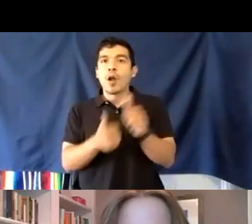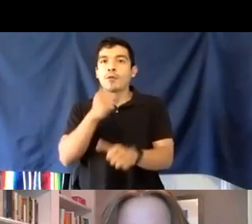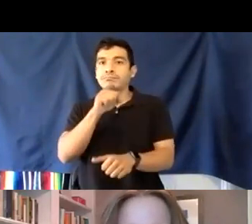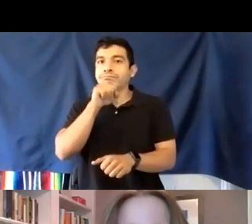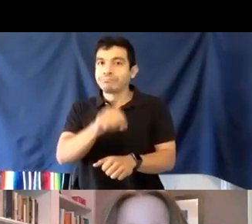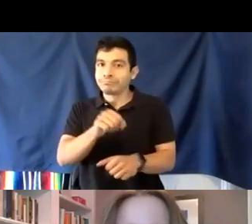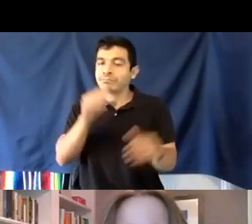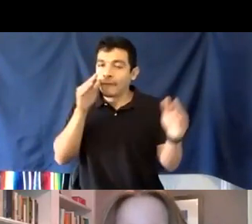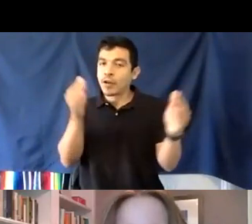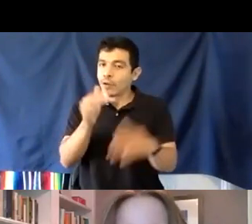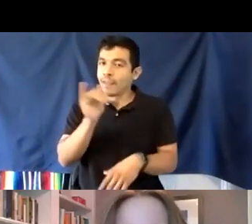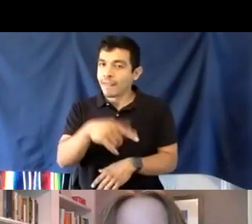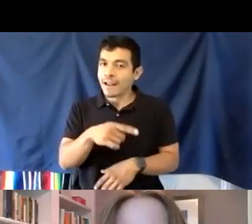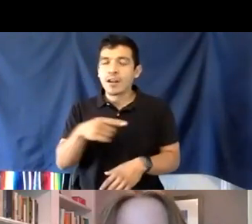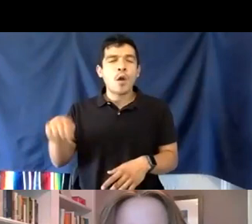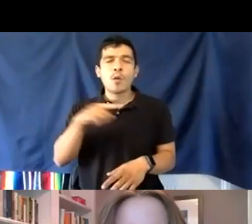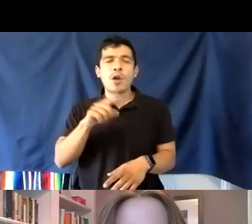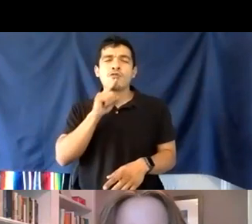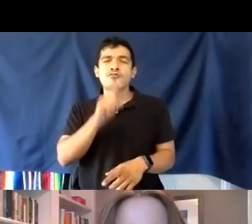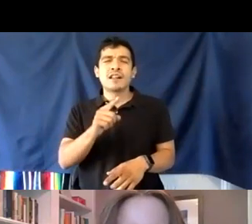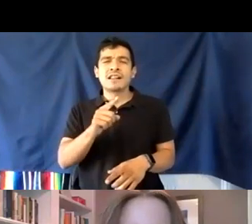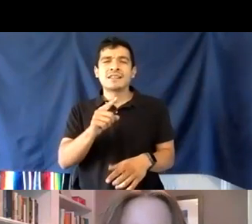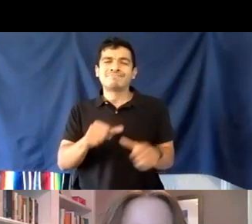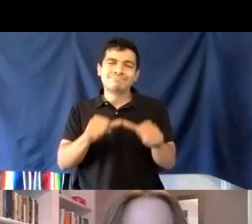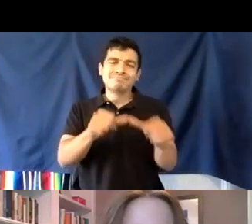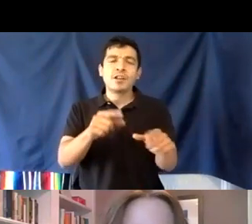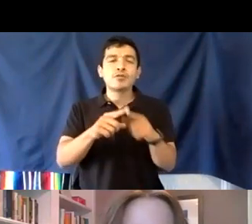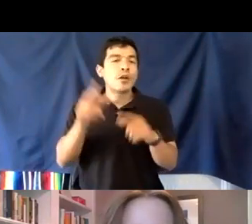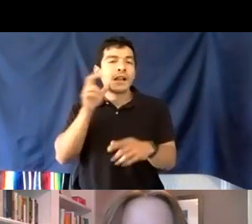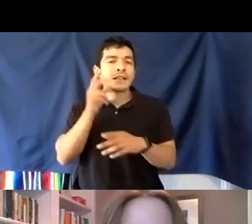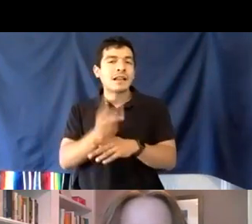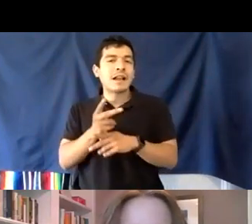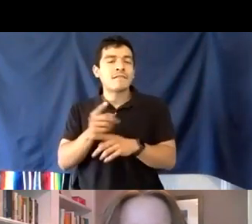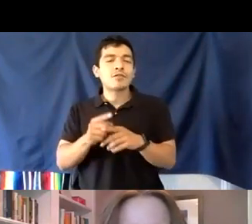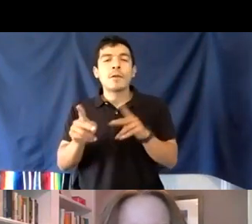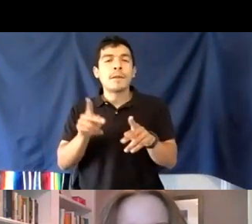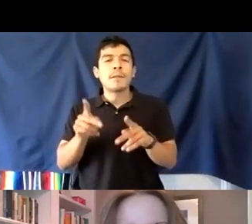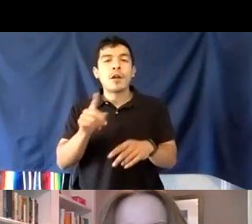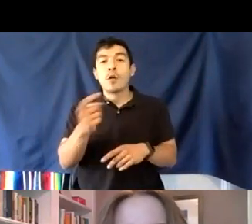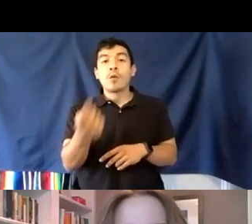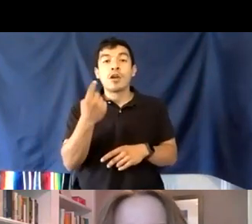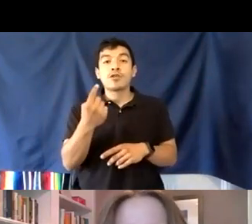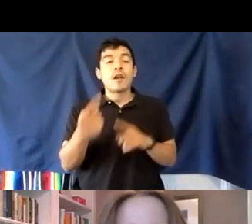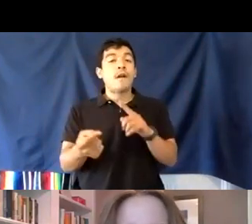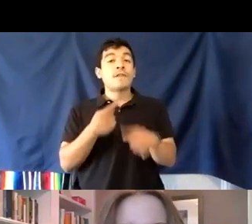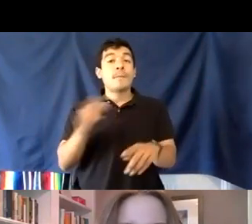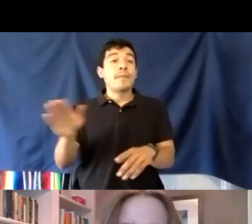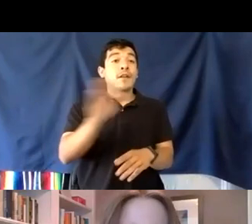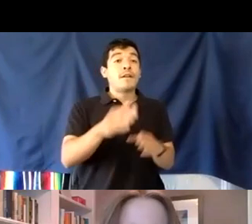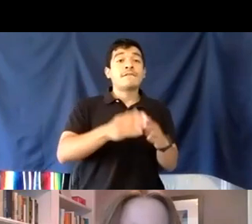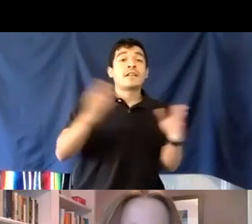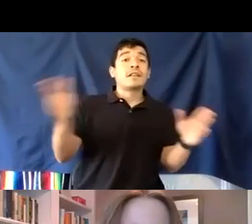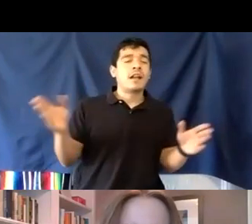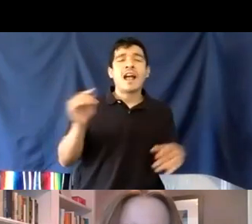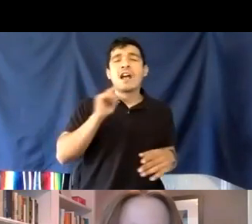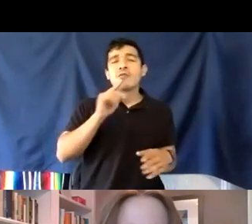focus, we've been devoted really to listening carefully to questions and challenges that actually emerge from the field, and really focused